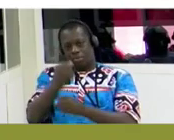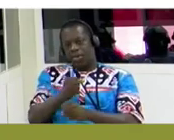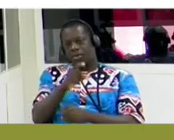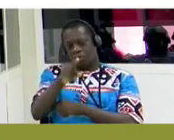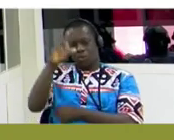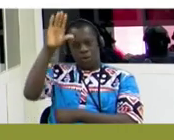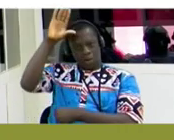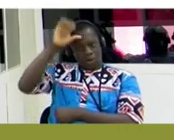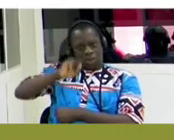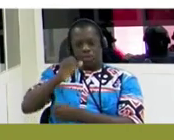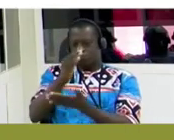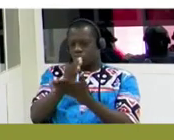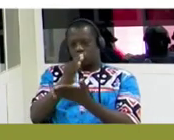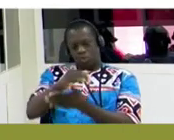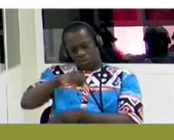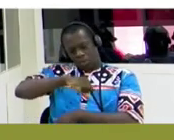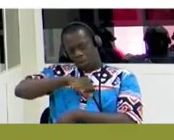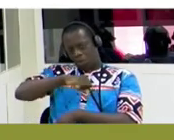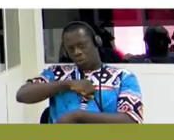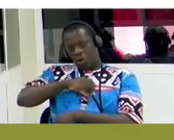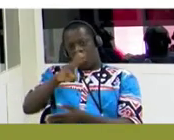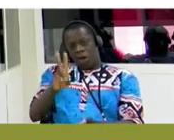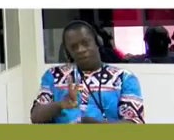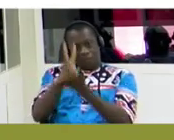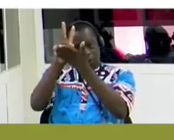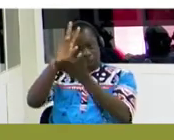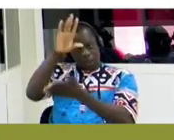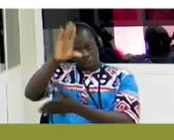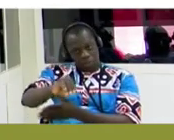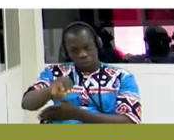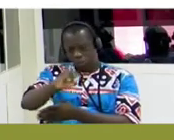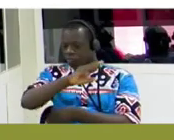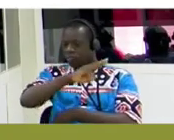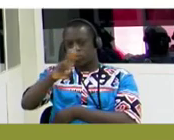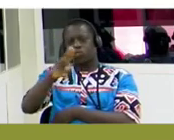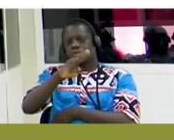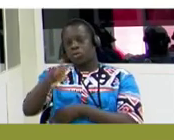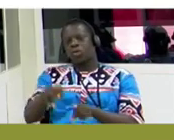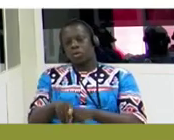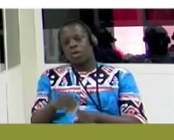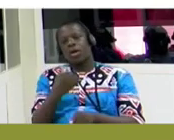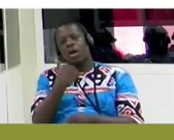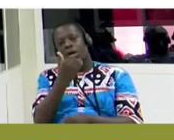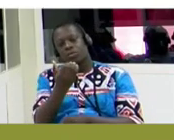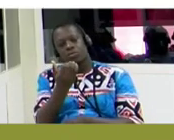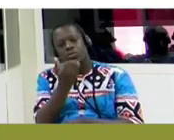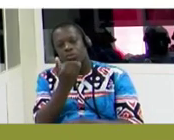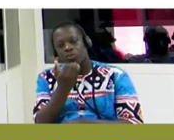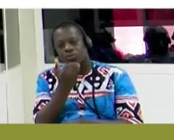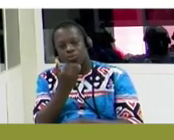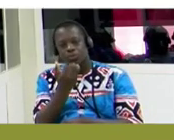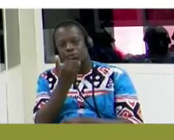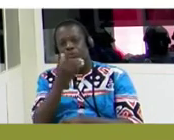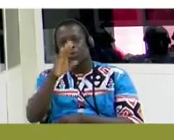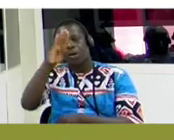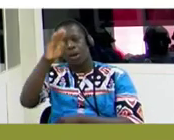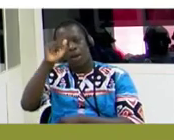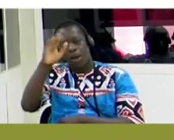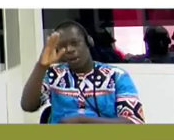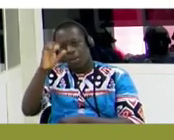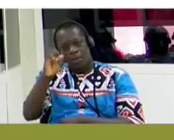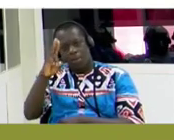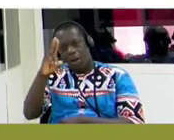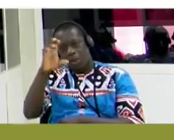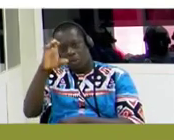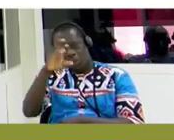Definitely, it was not intentional. I'll be apologizing to Babukar for the pain they made me to do to